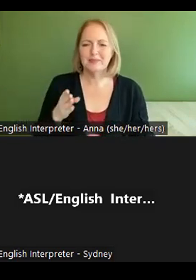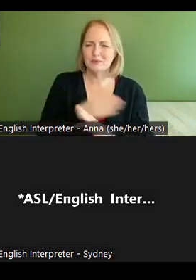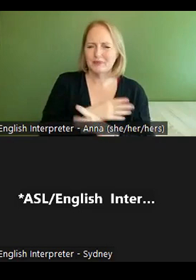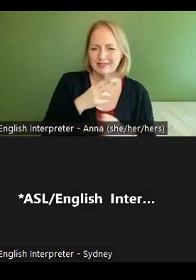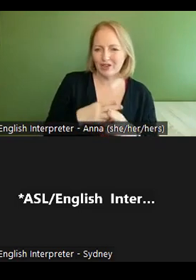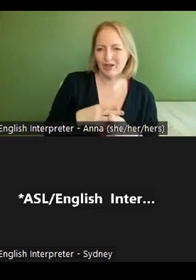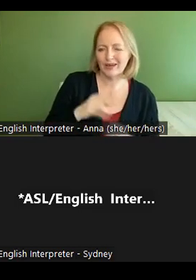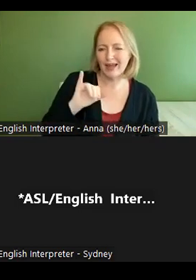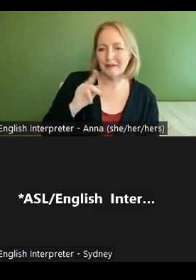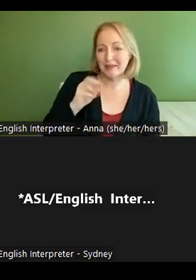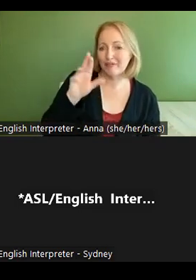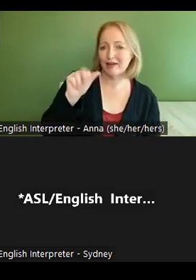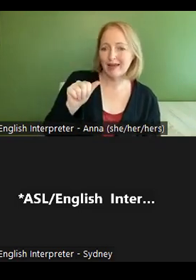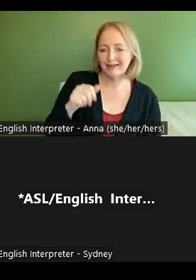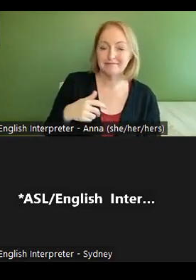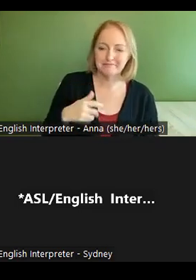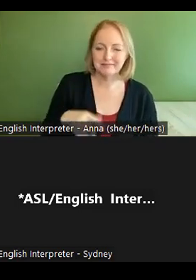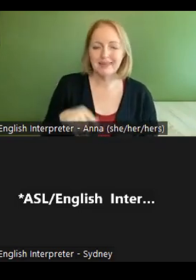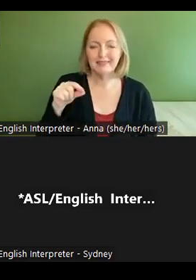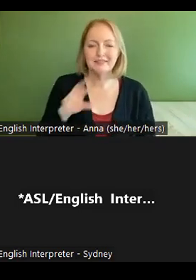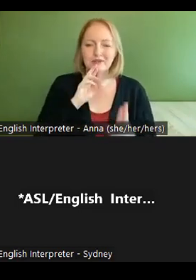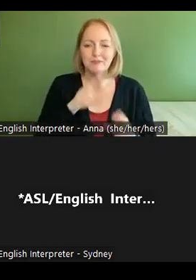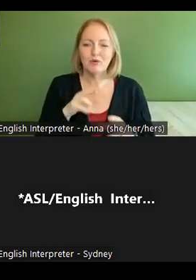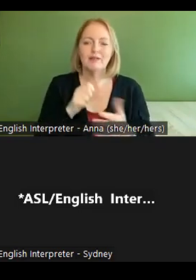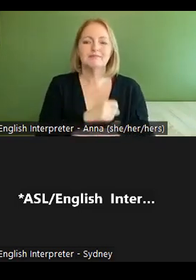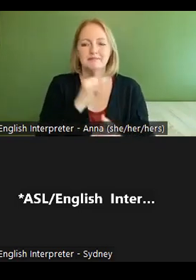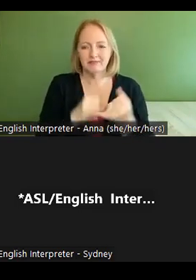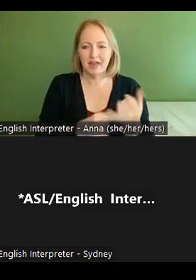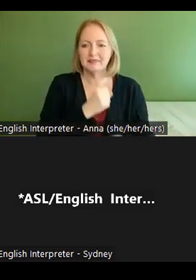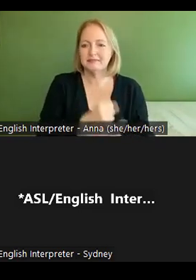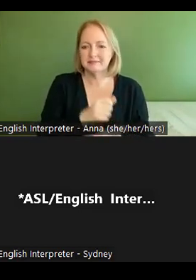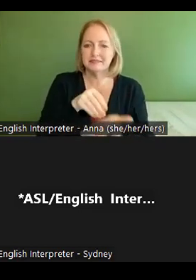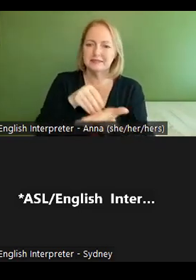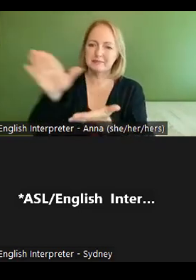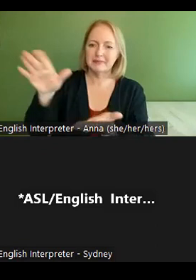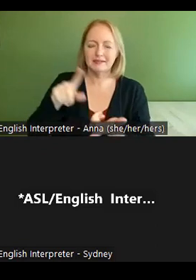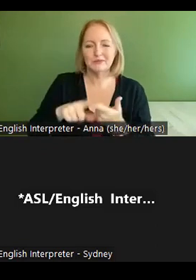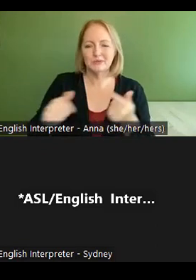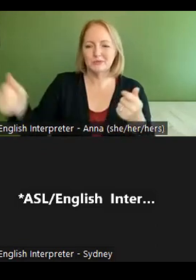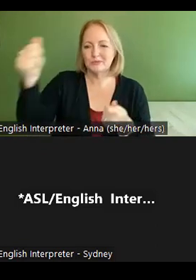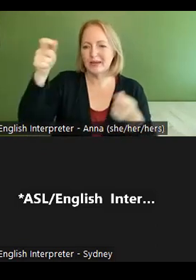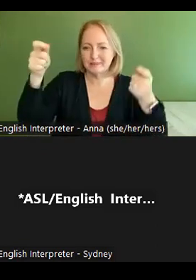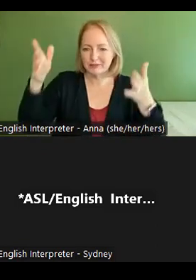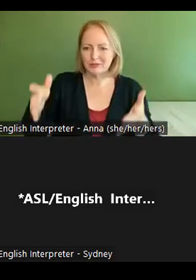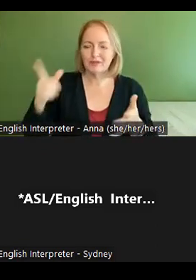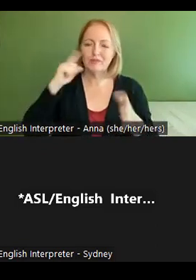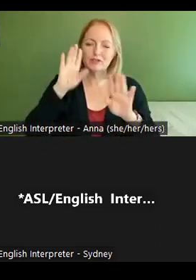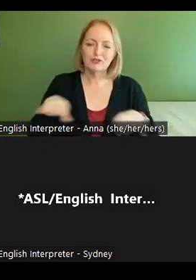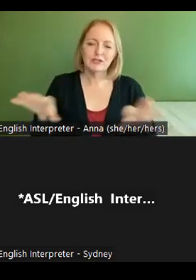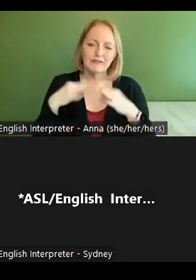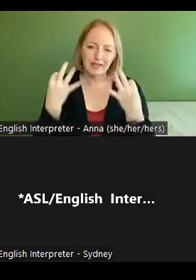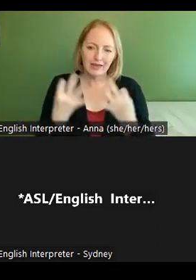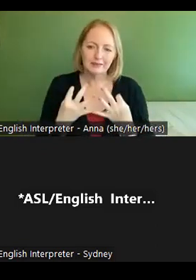called IPERIA. This report has been finalized and submitted to the Administration of Children and